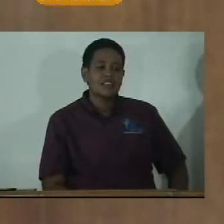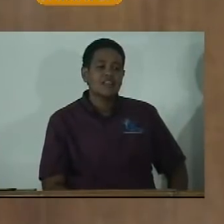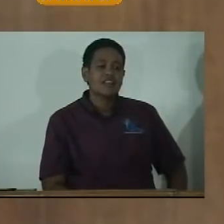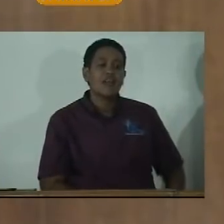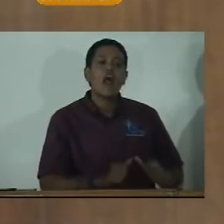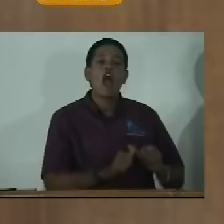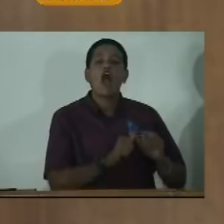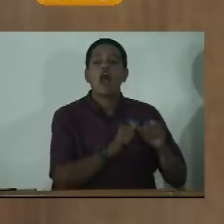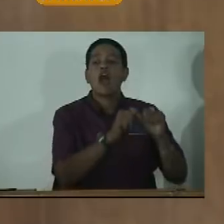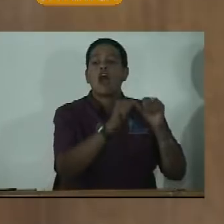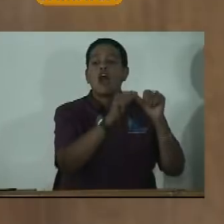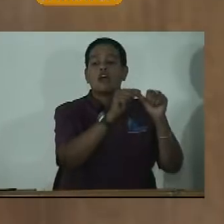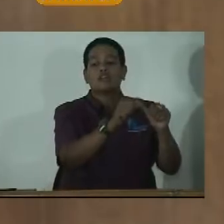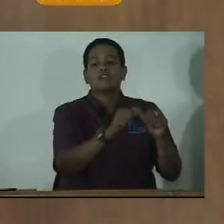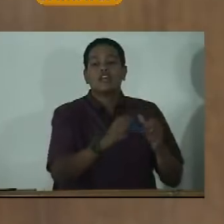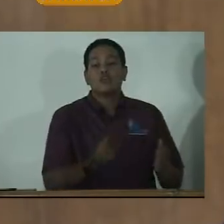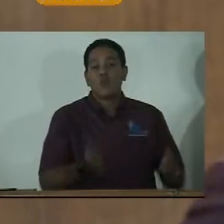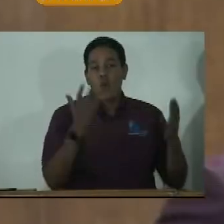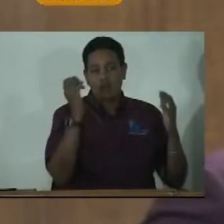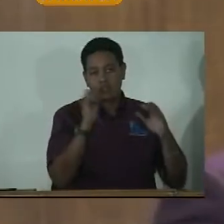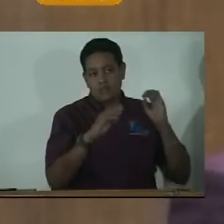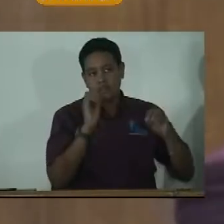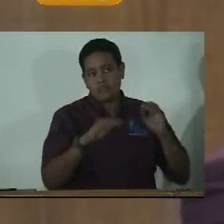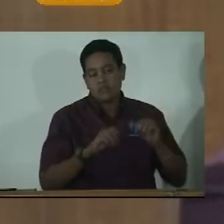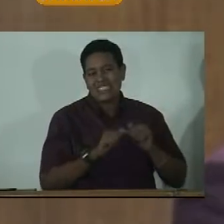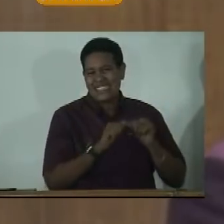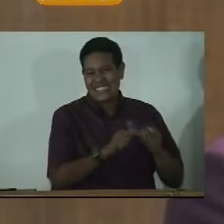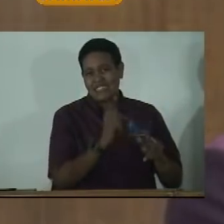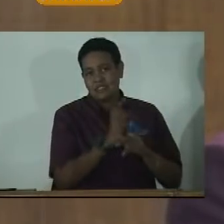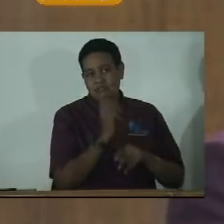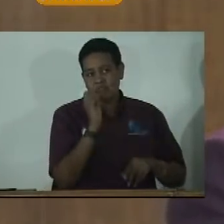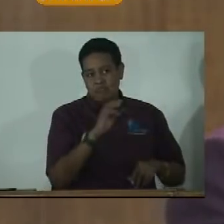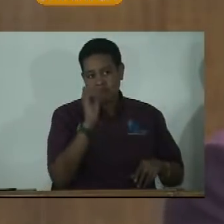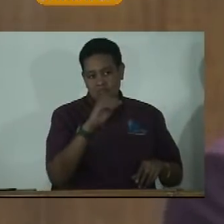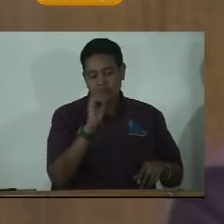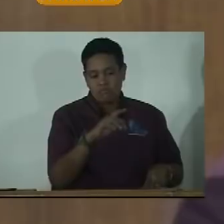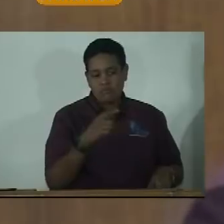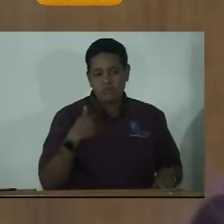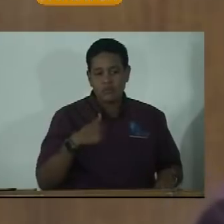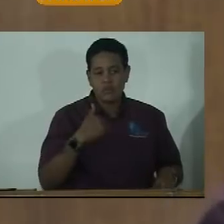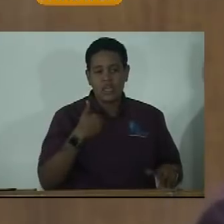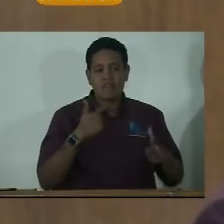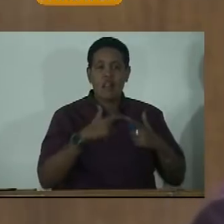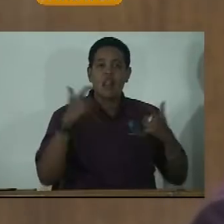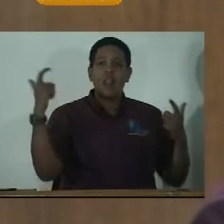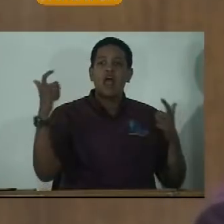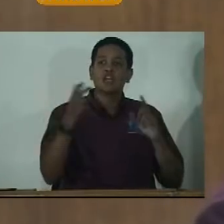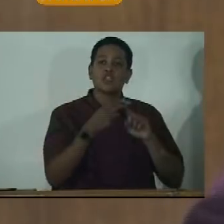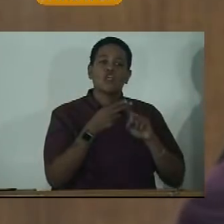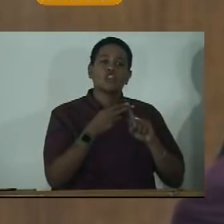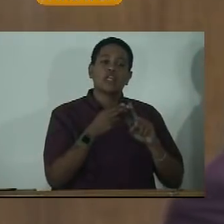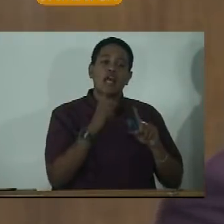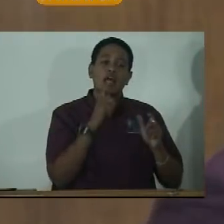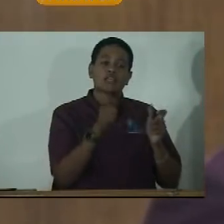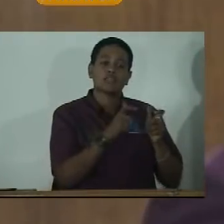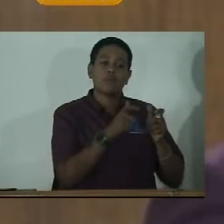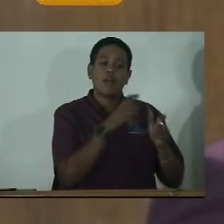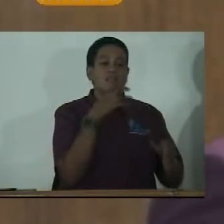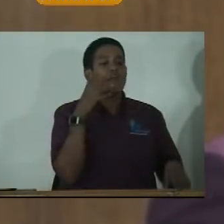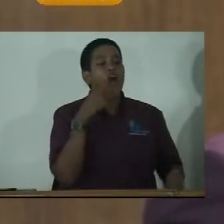quantity. This is what we face with, Senator Samuda. We have large hotels and small farms.